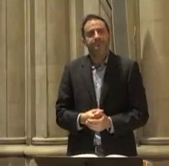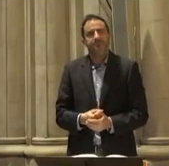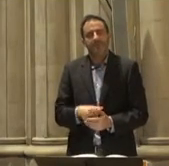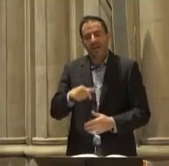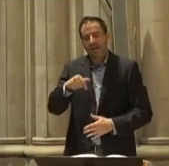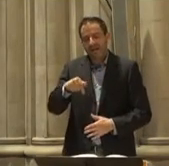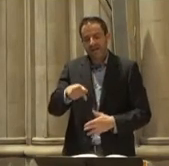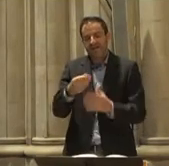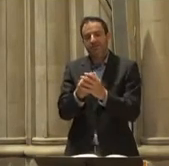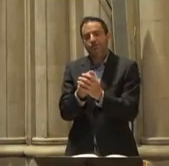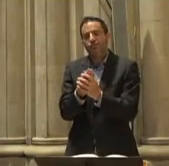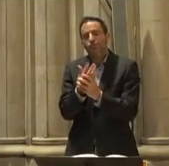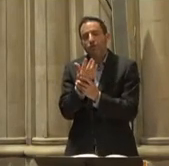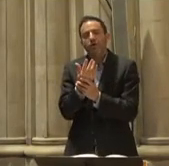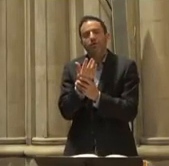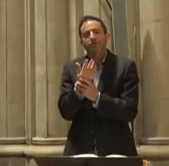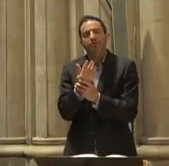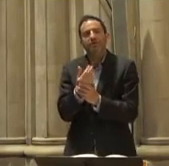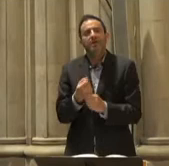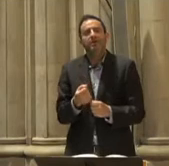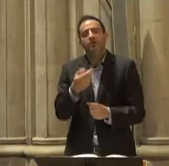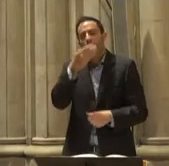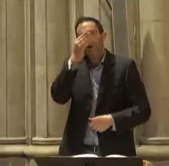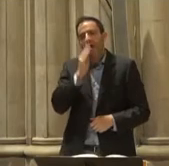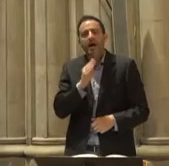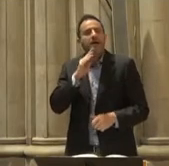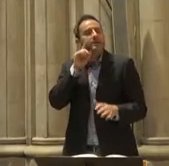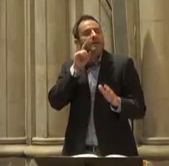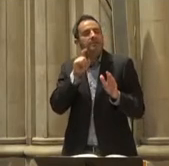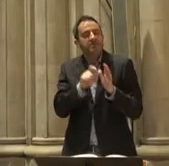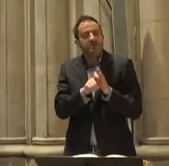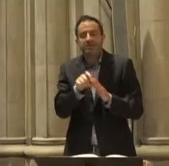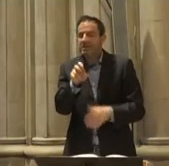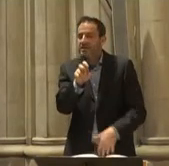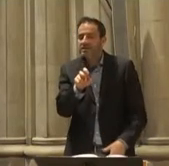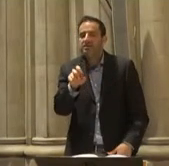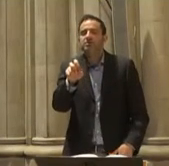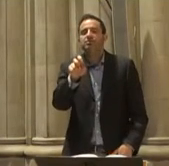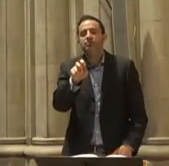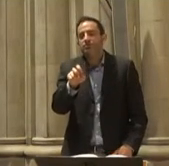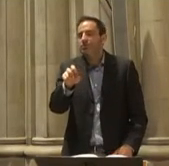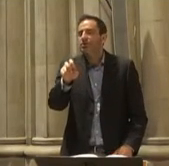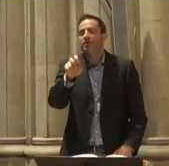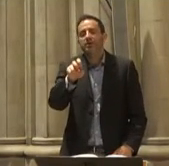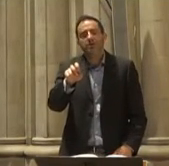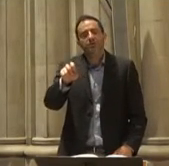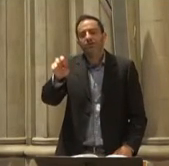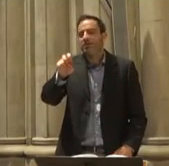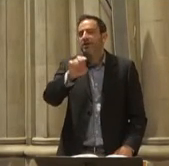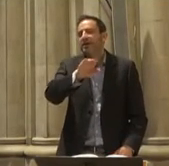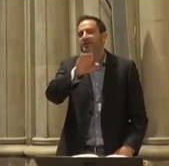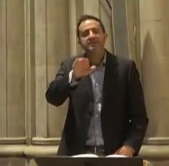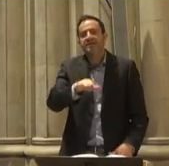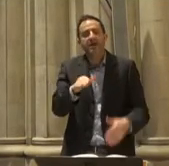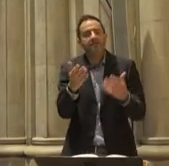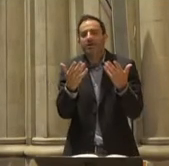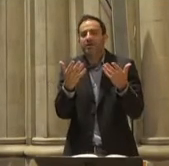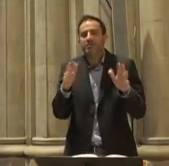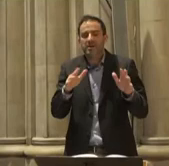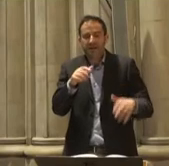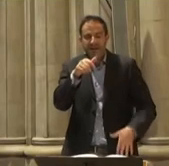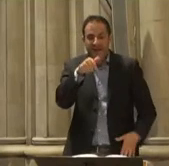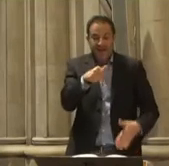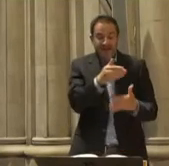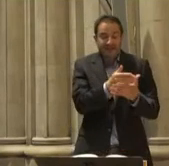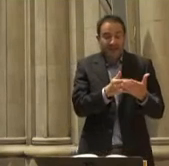This growth into the fullness of God's image and likeness is a journey that is never completed this side of the